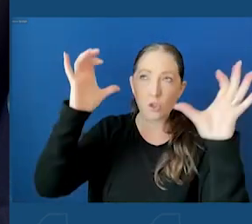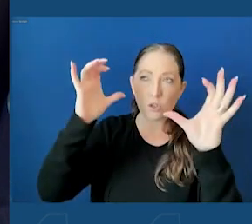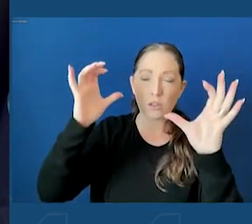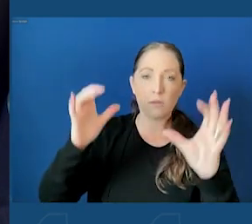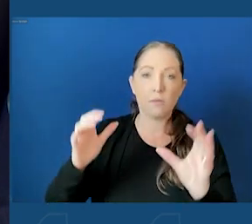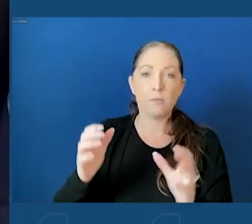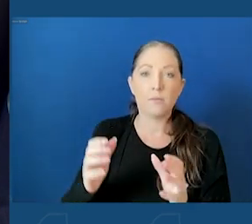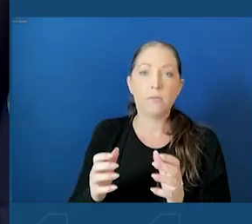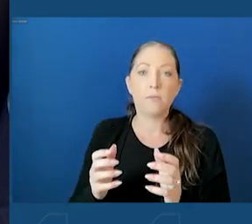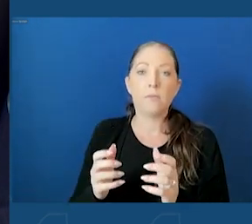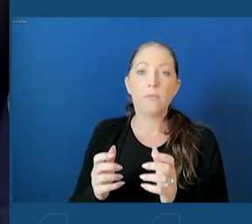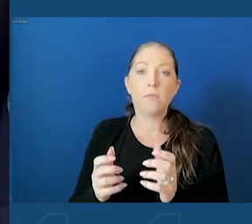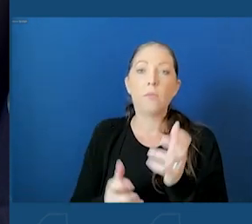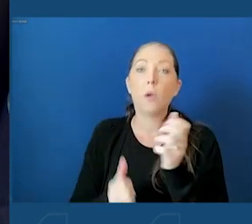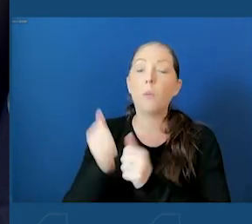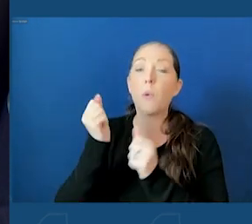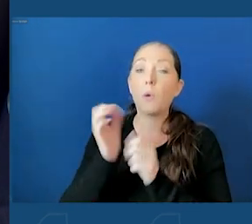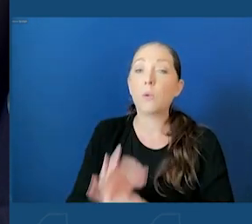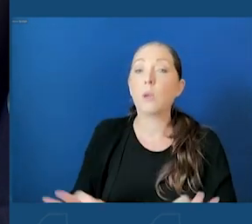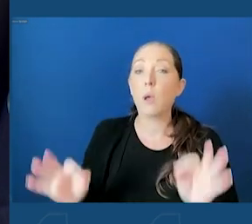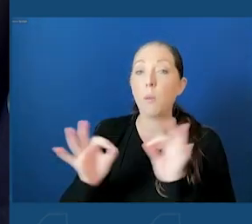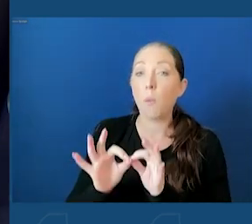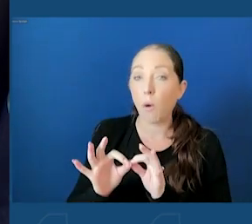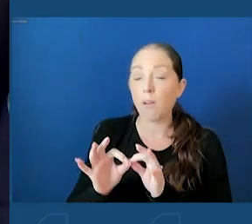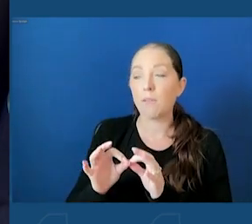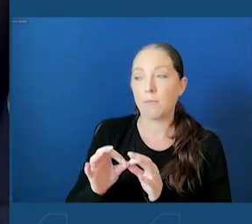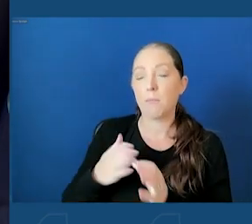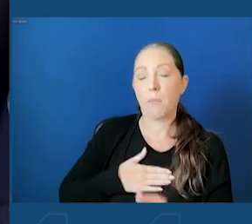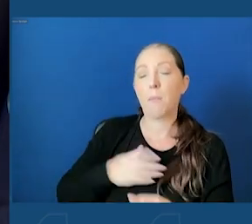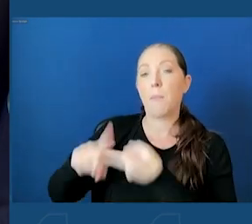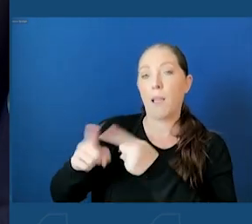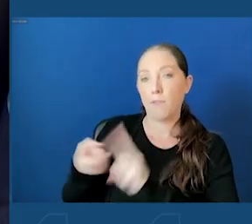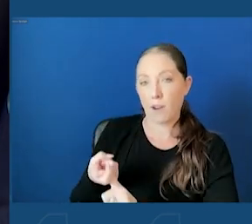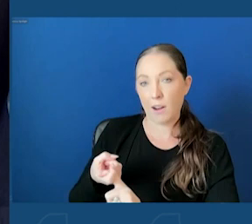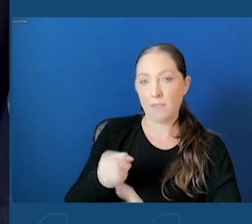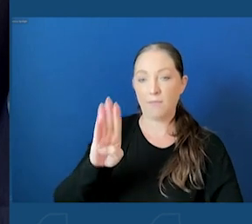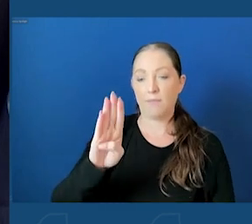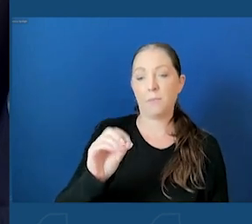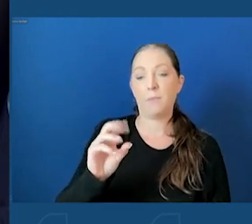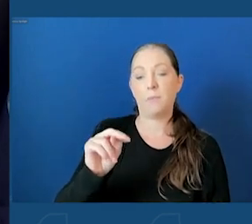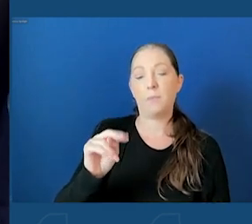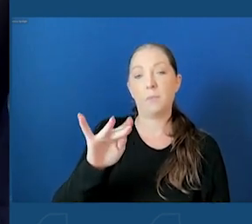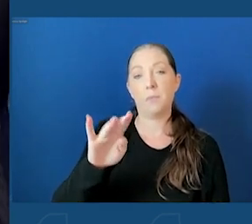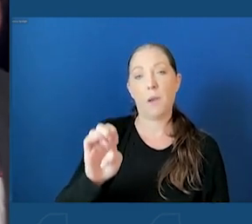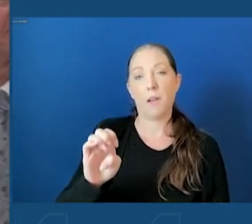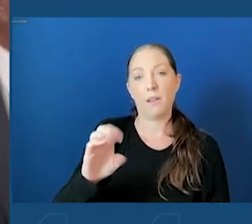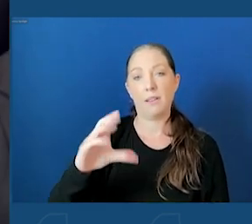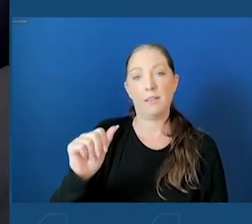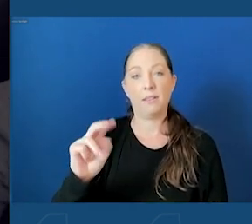importantly, I'm pleased to be able to call her my friend, Bonnie Cannon.